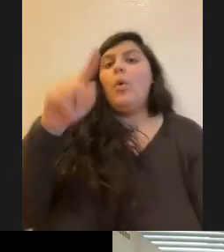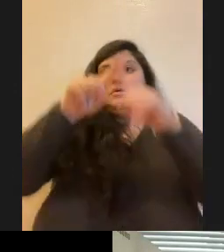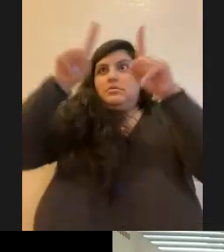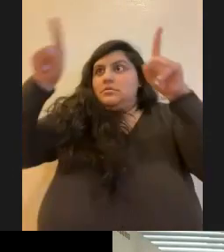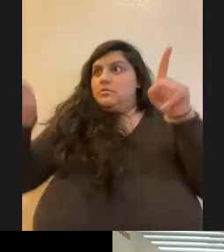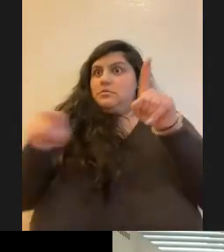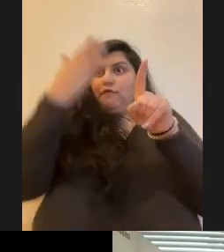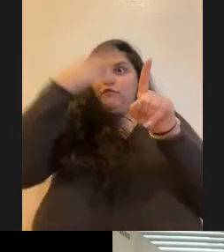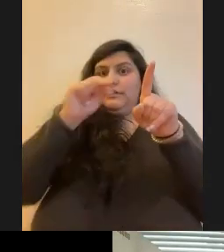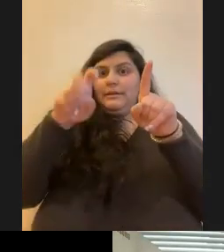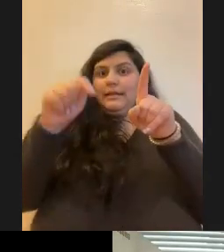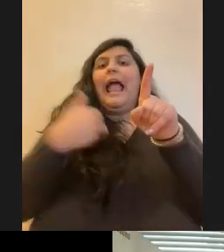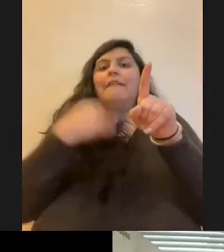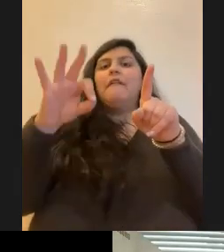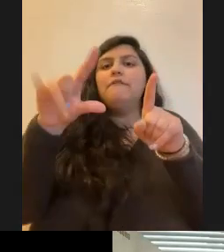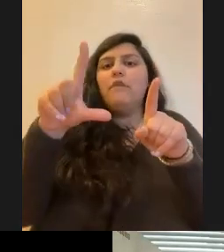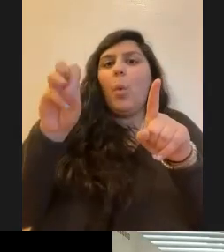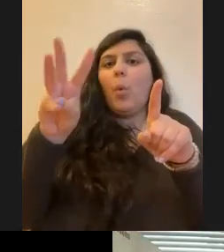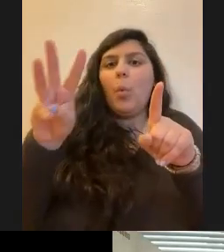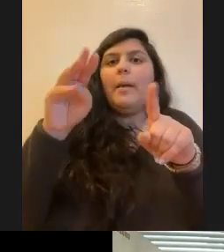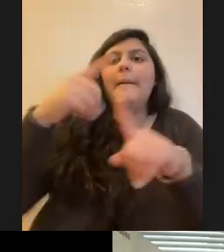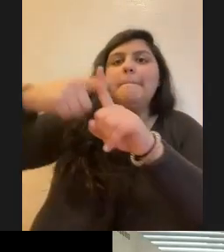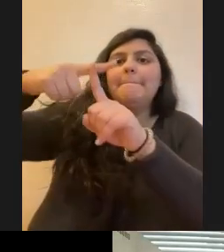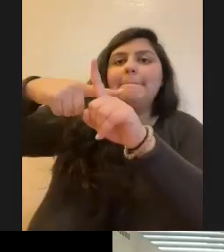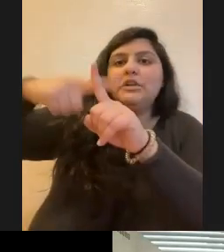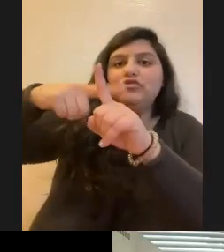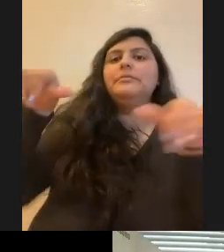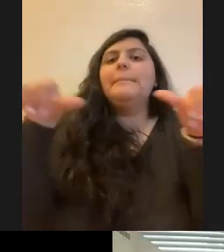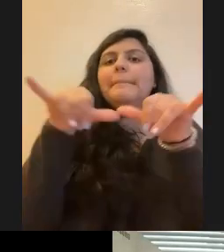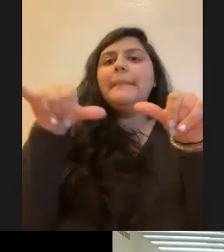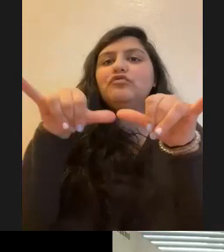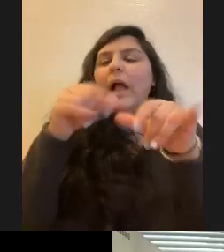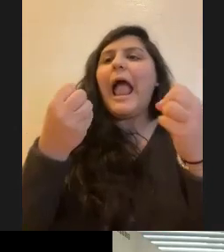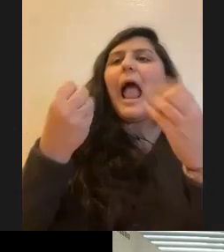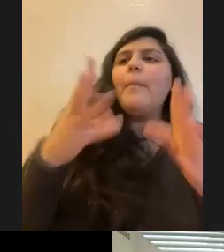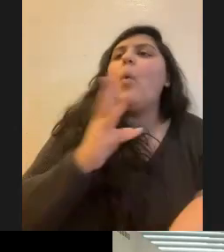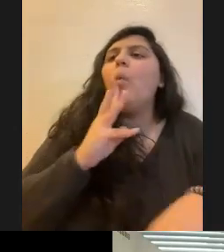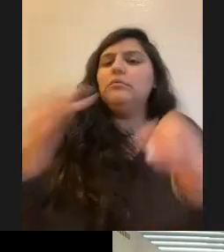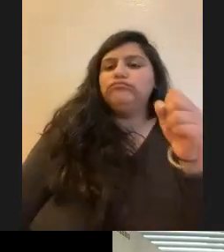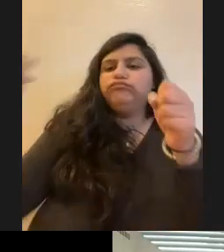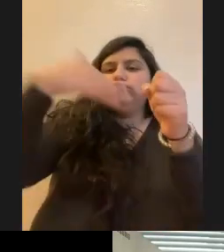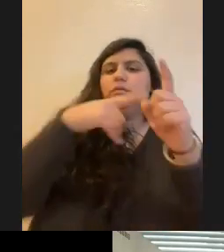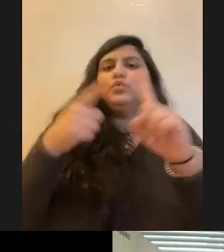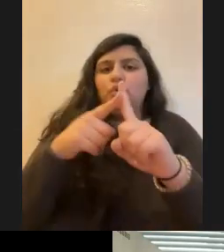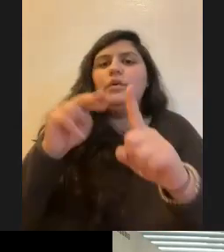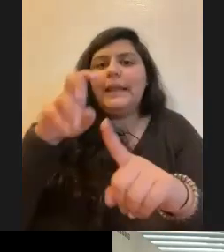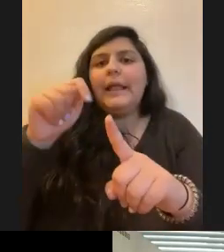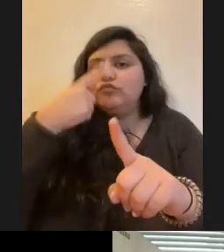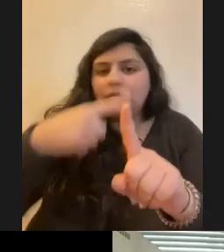use this thing called a flow meter that is very precise in measuring how much water goes through our net.